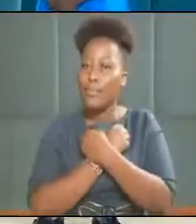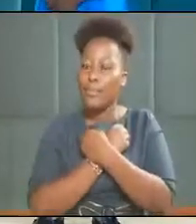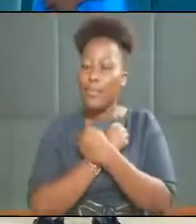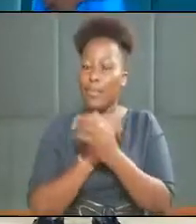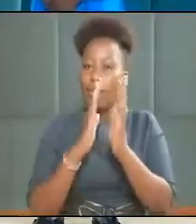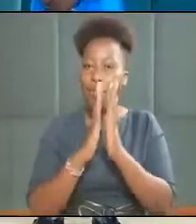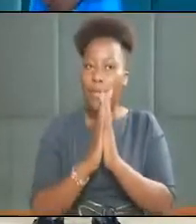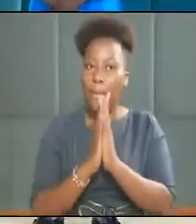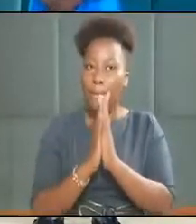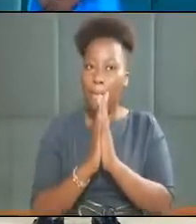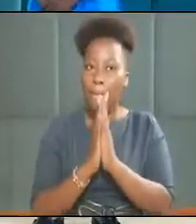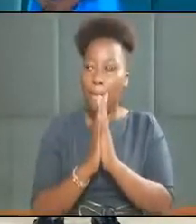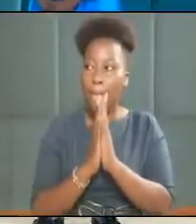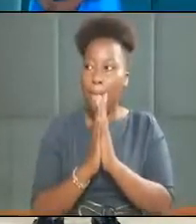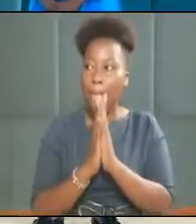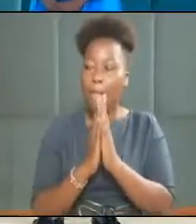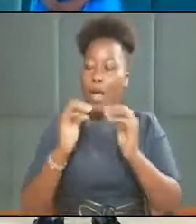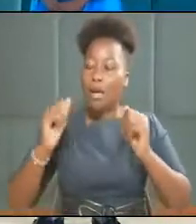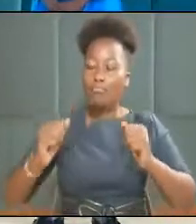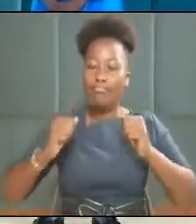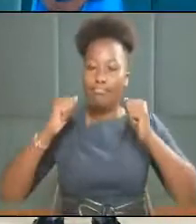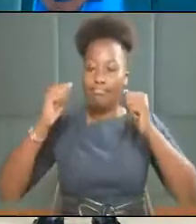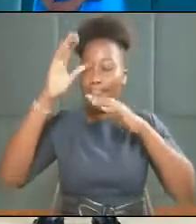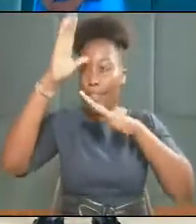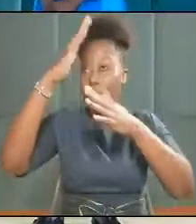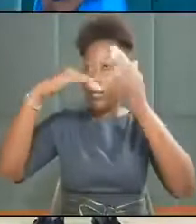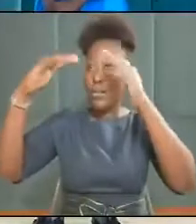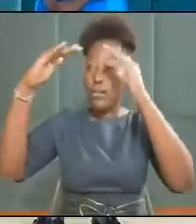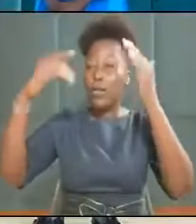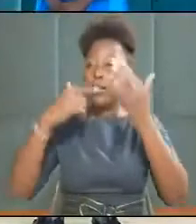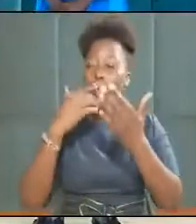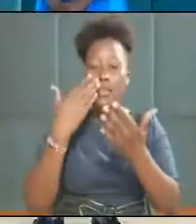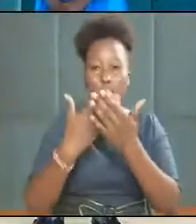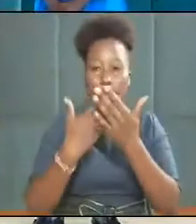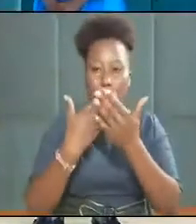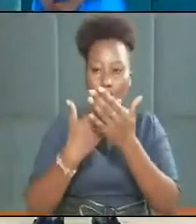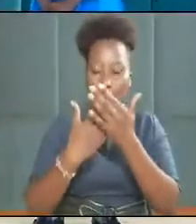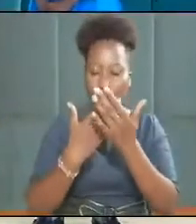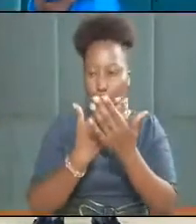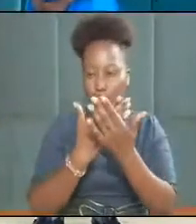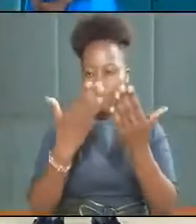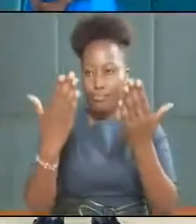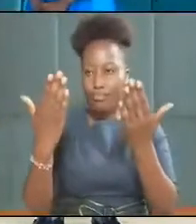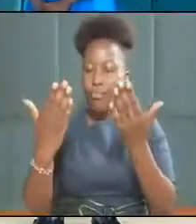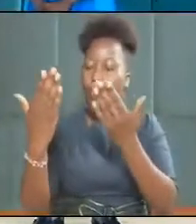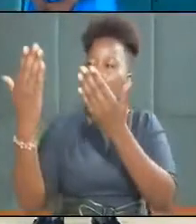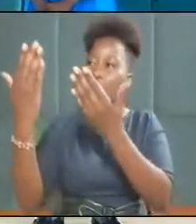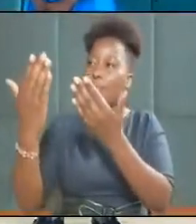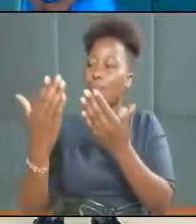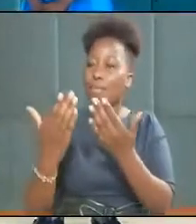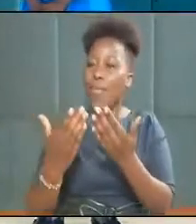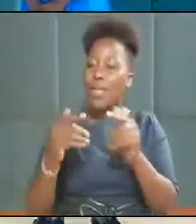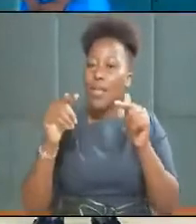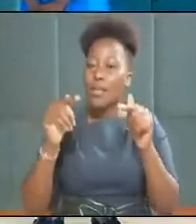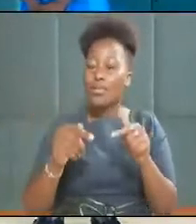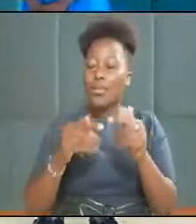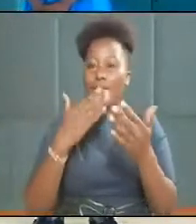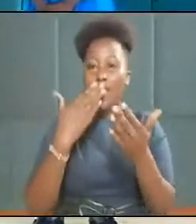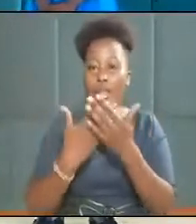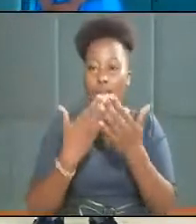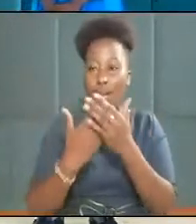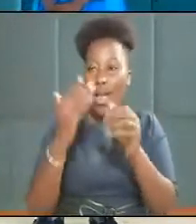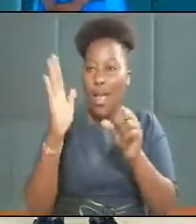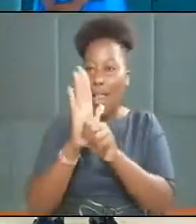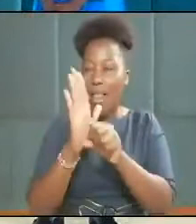love. Let's pray. Almighty Father in heaven, we say thank you unto you for bringing us here today. Thank